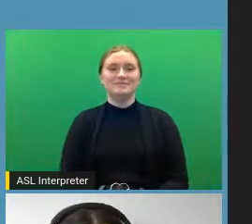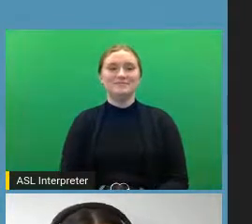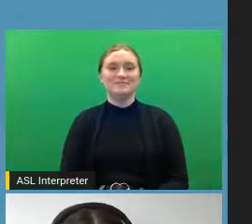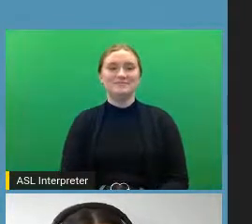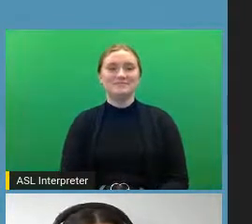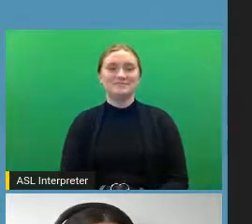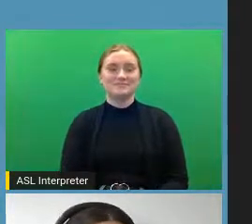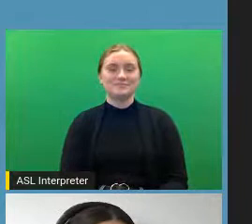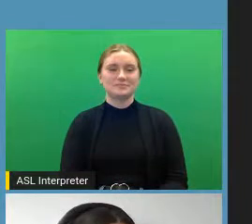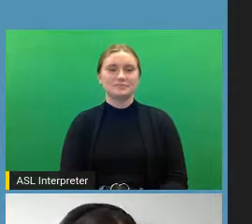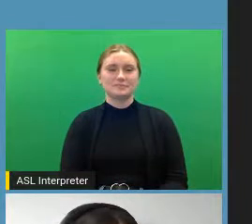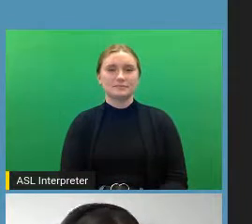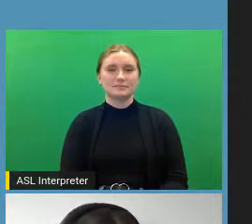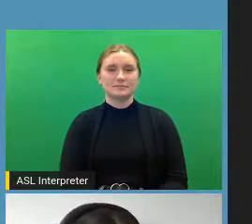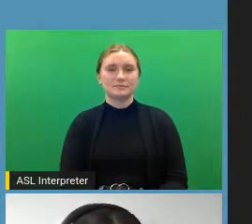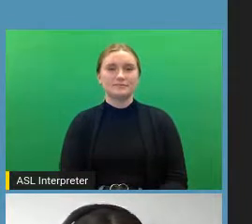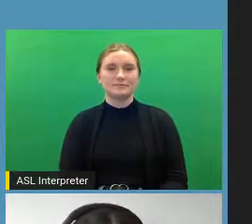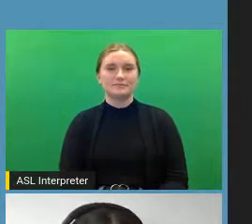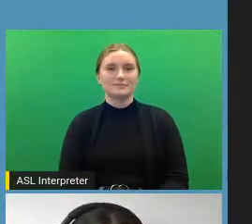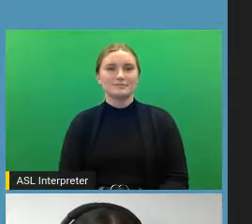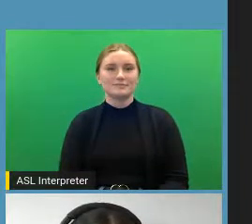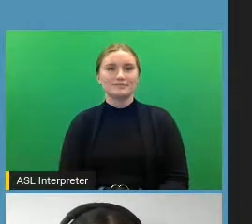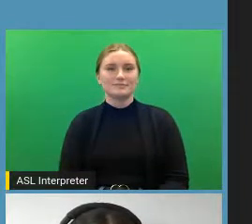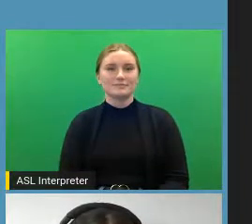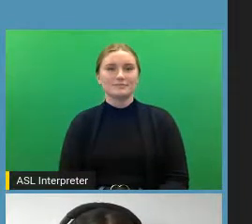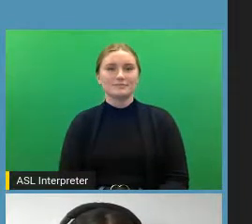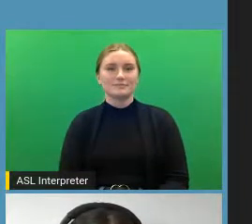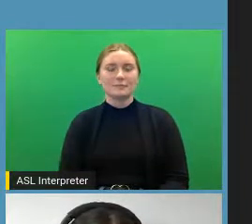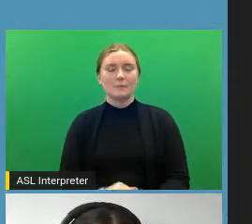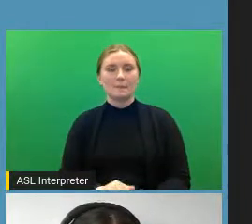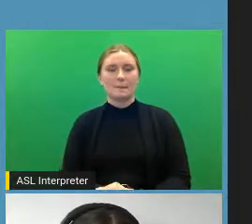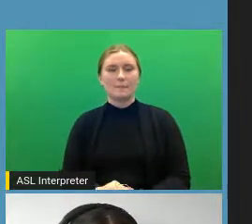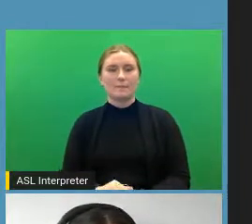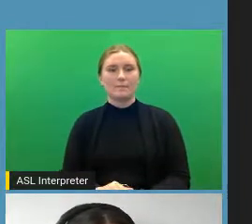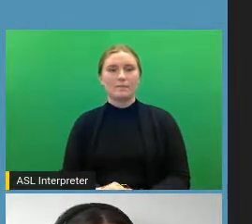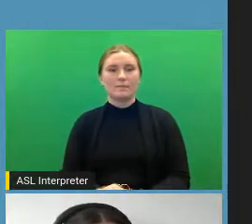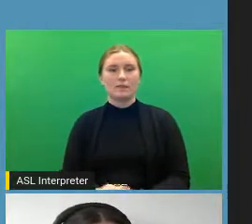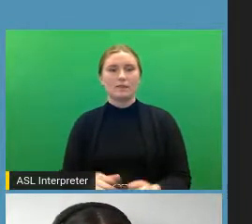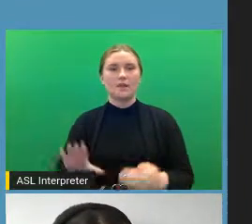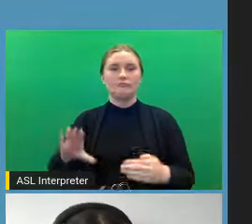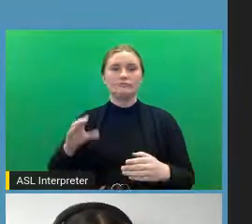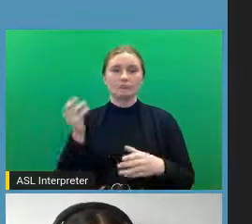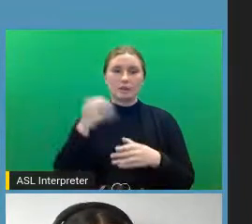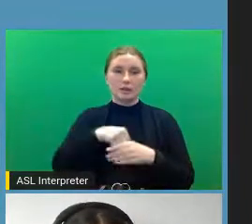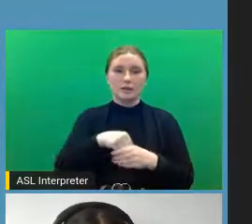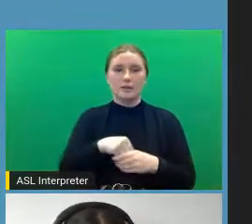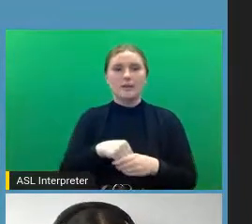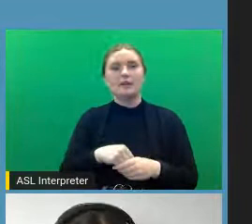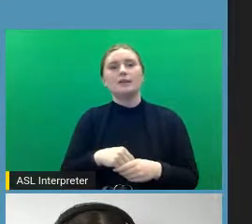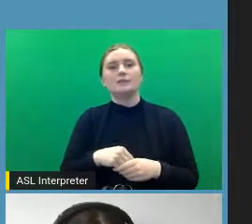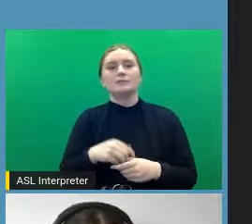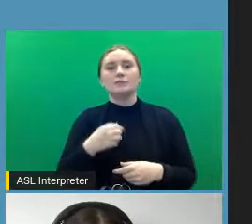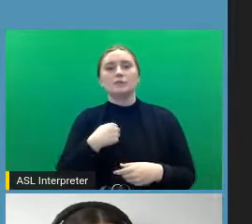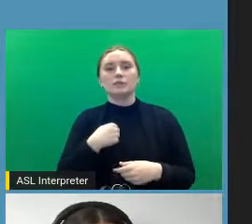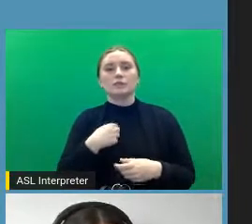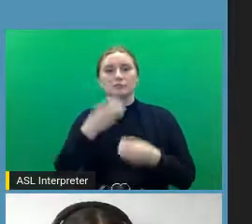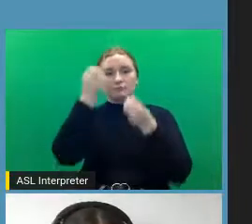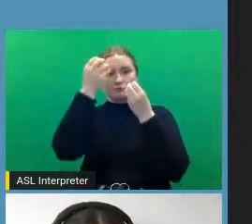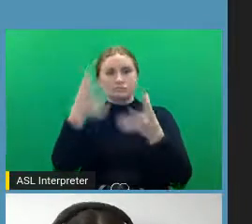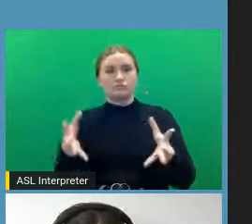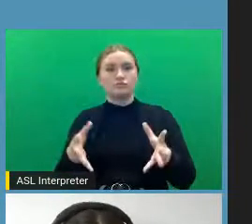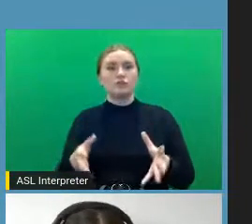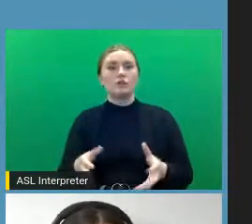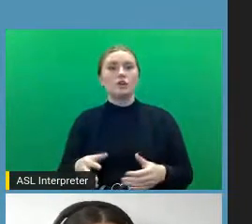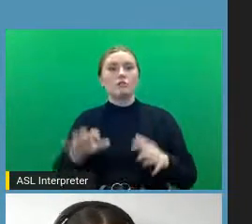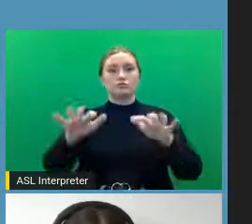this video. And so this is a remediation technique that has been implemented where we tell the audience what